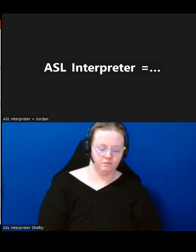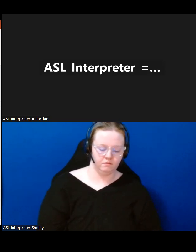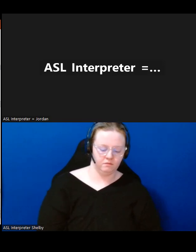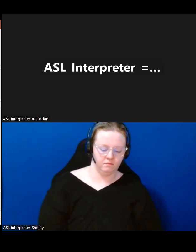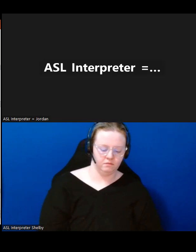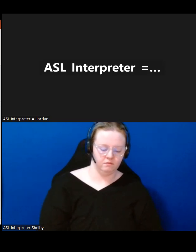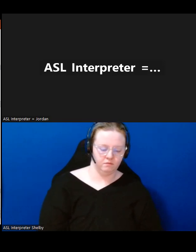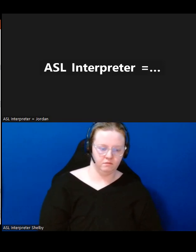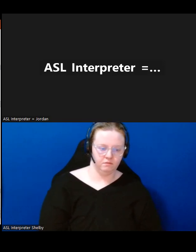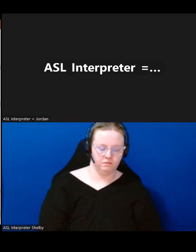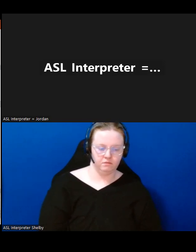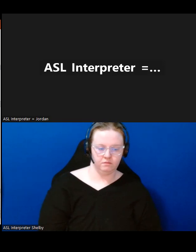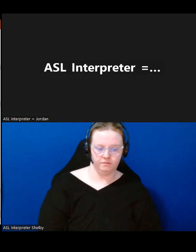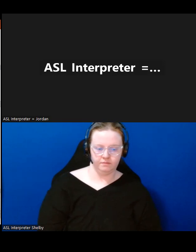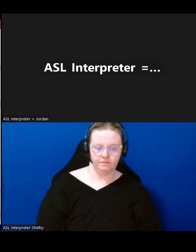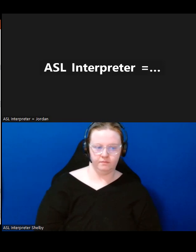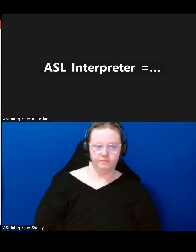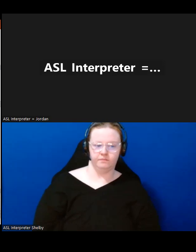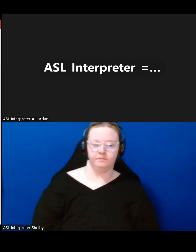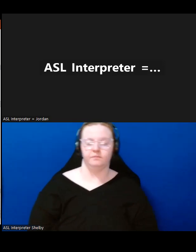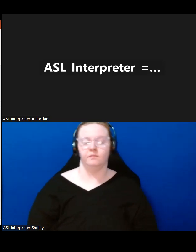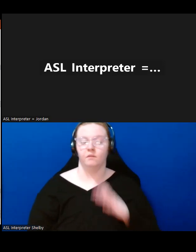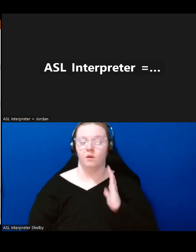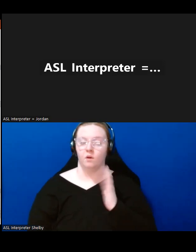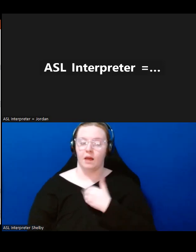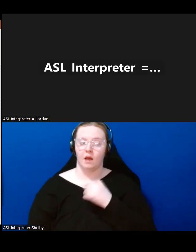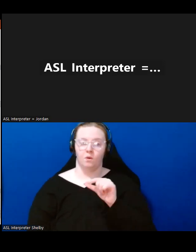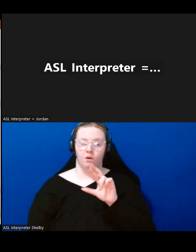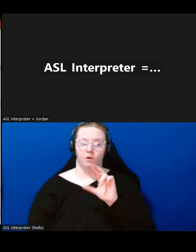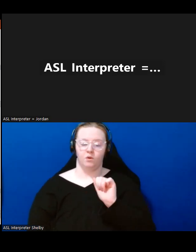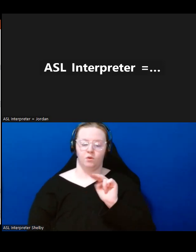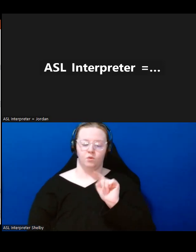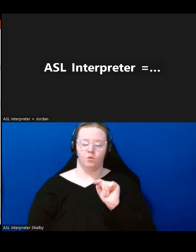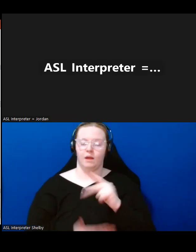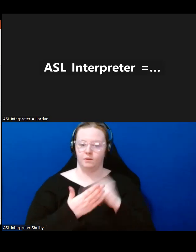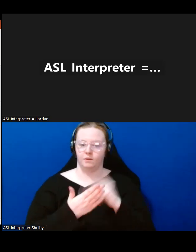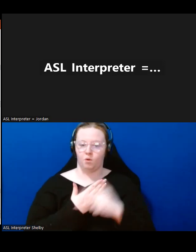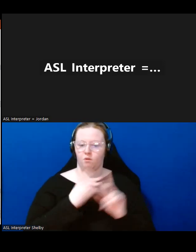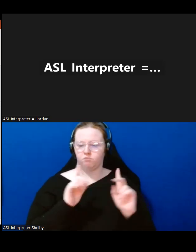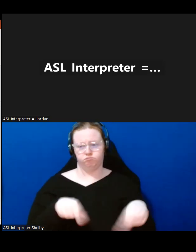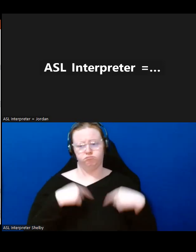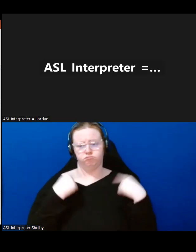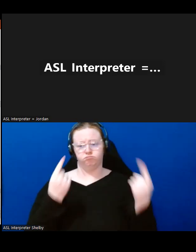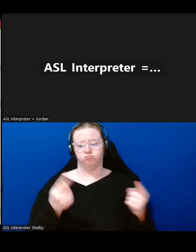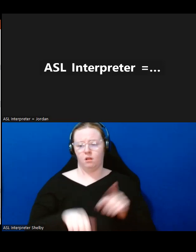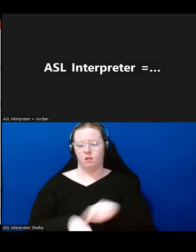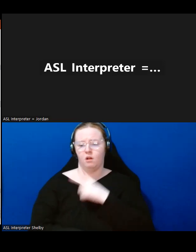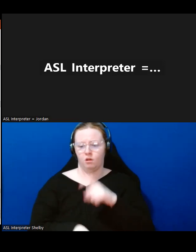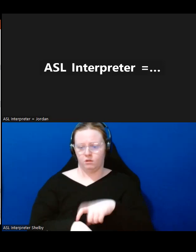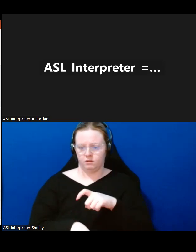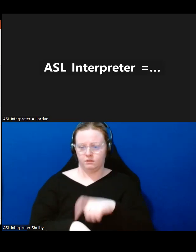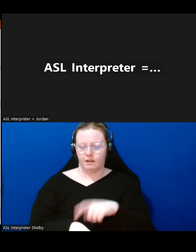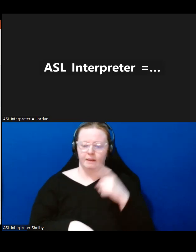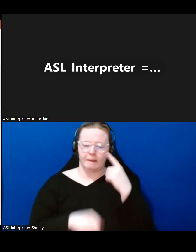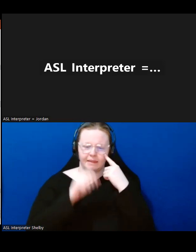So our grant program has been around almost as long as we have. I think it might have come into, we might have got like a little bit of extra